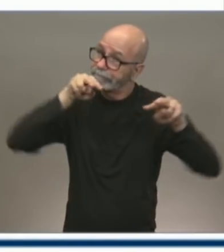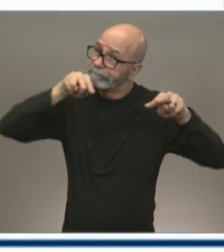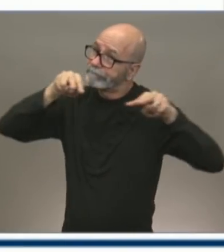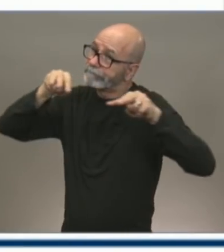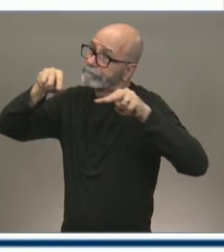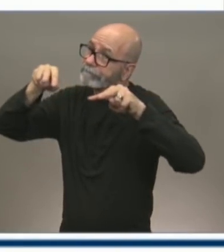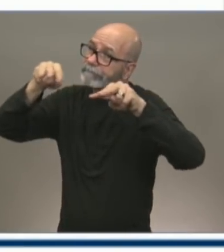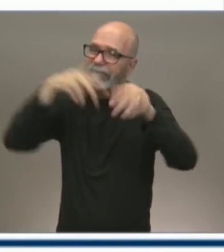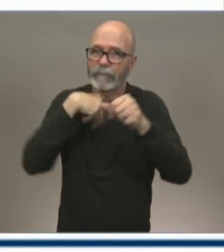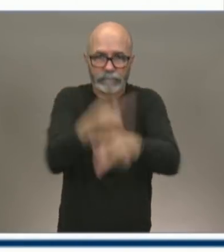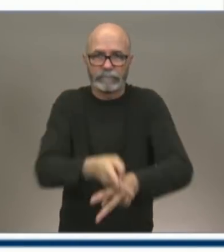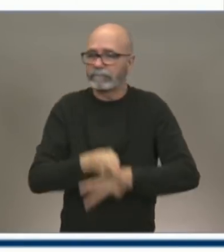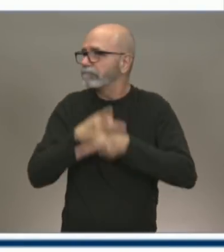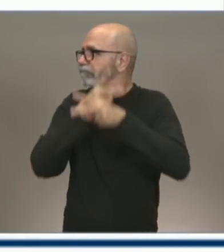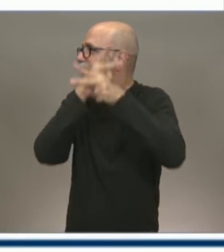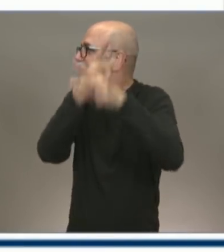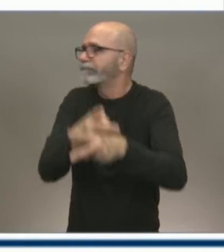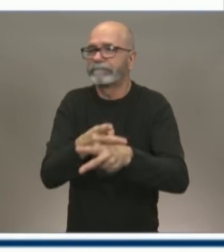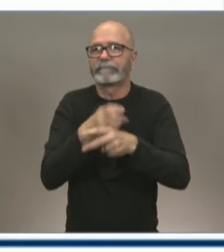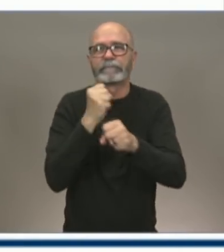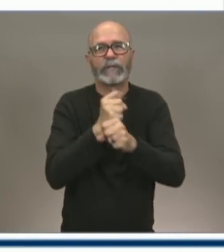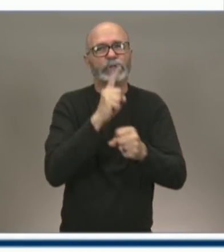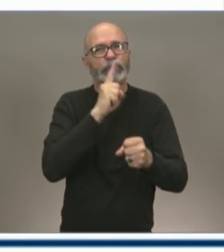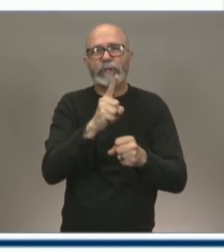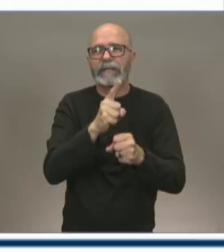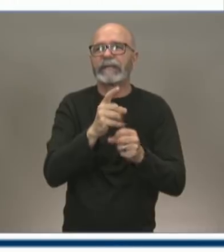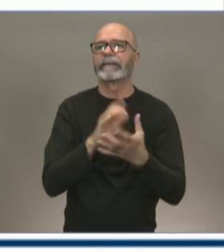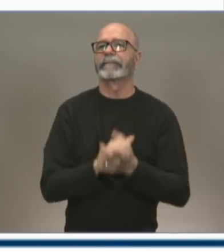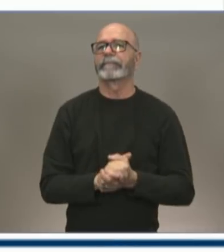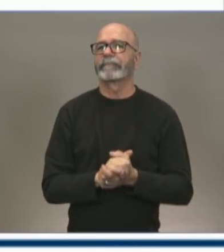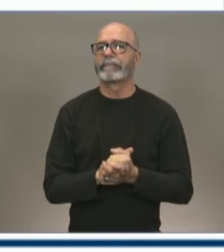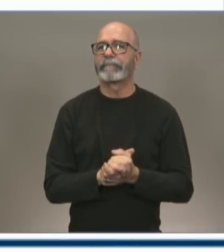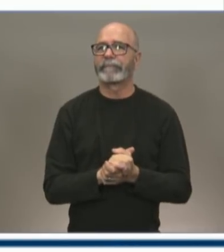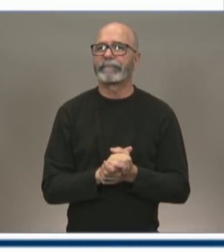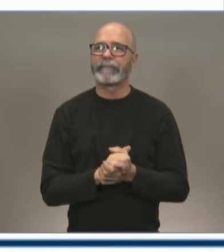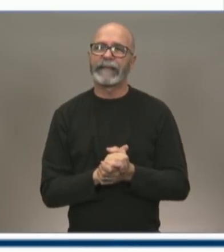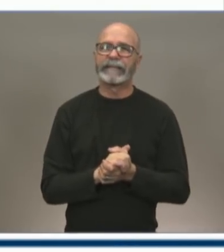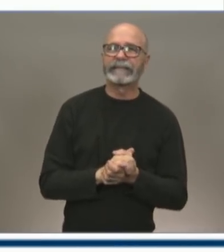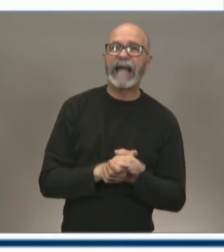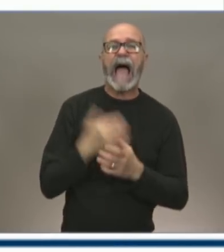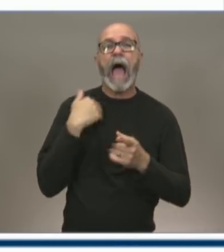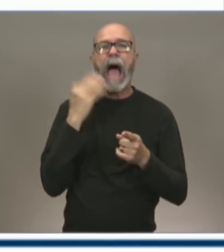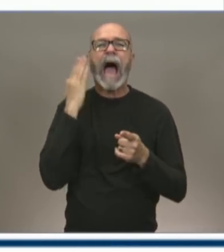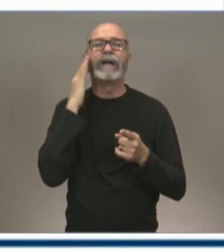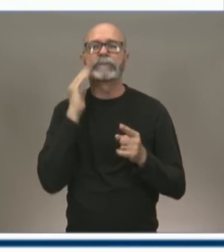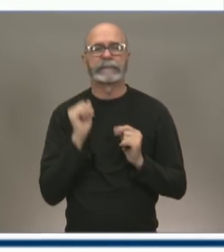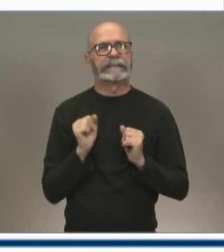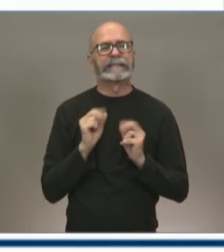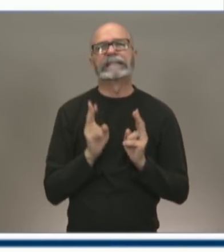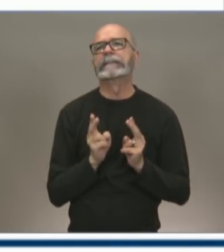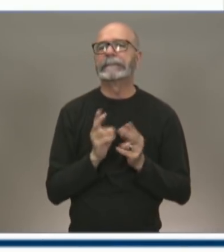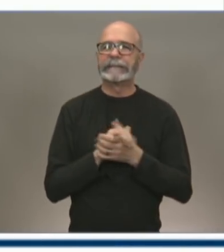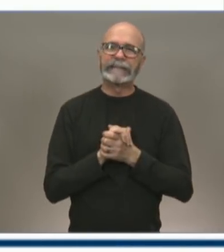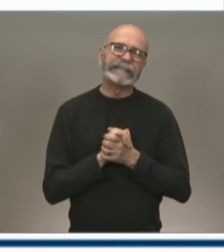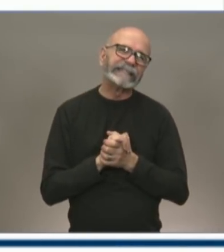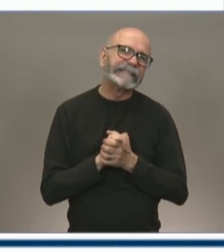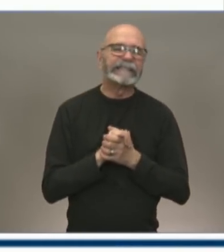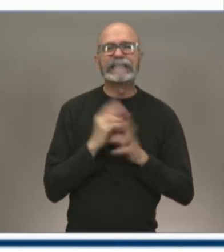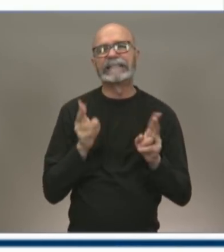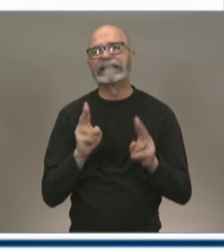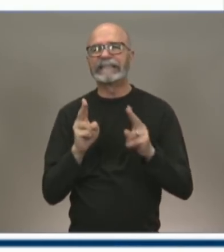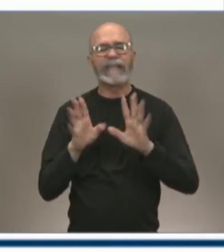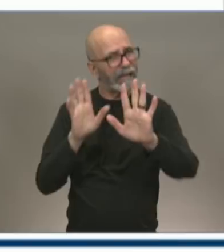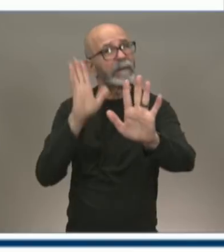cautious, deliberate approach. I know that we're asking a lot, but it is working. In terms of the